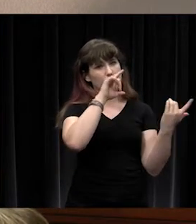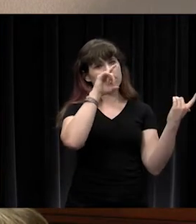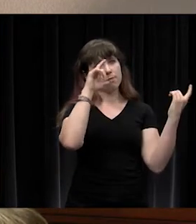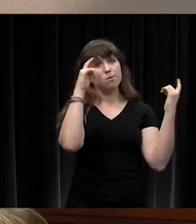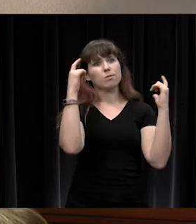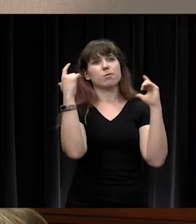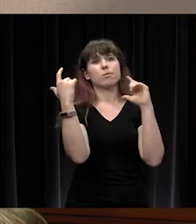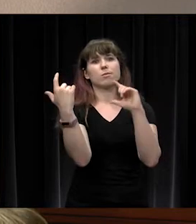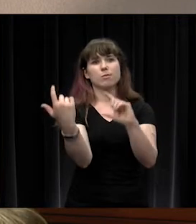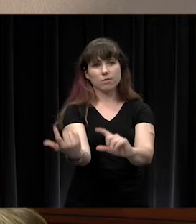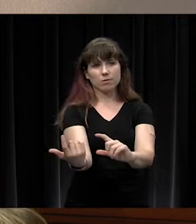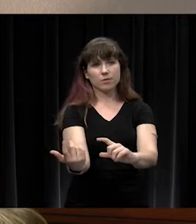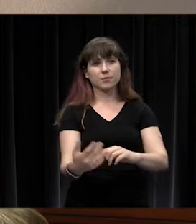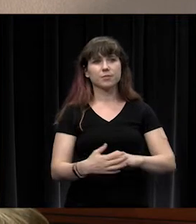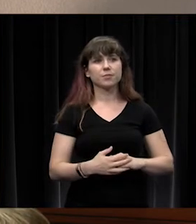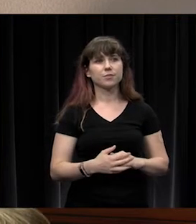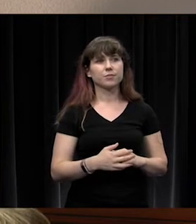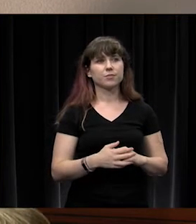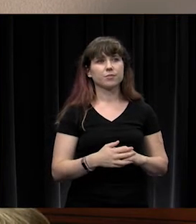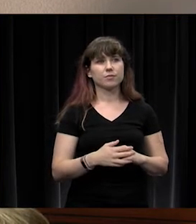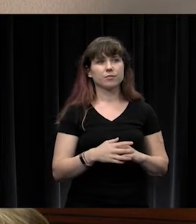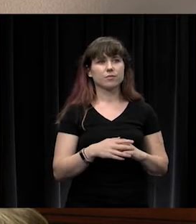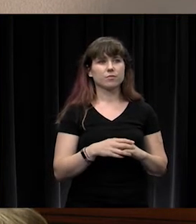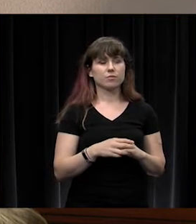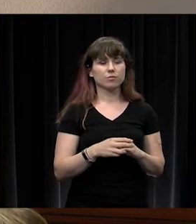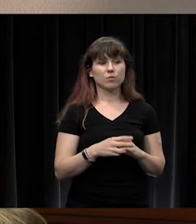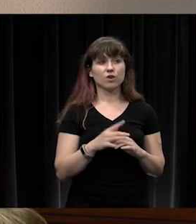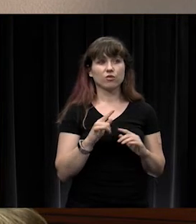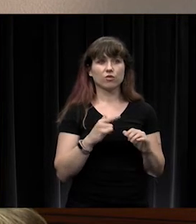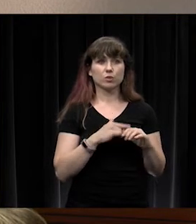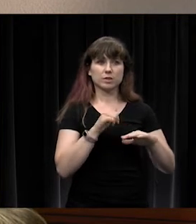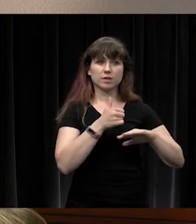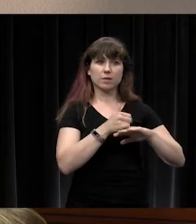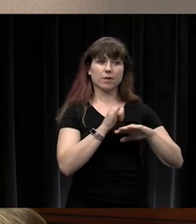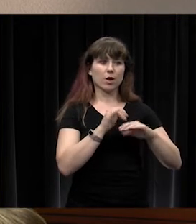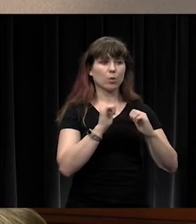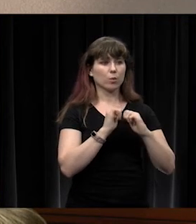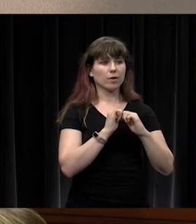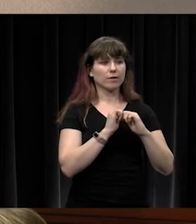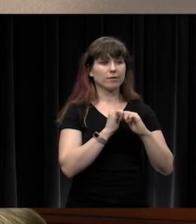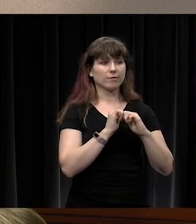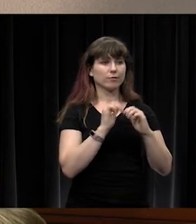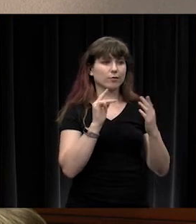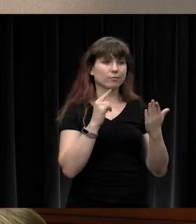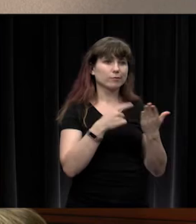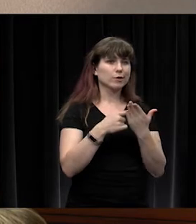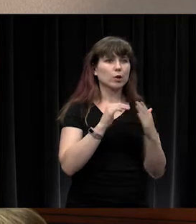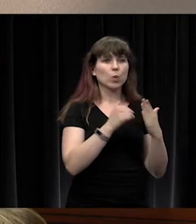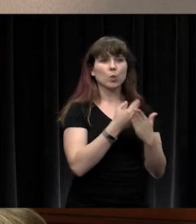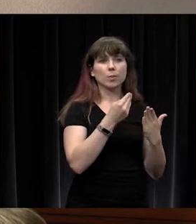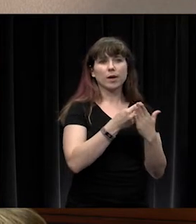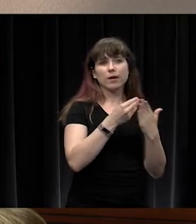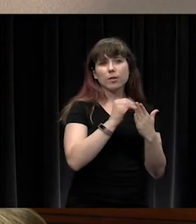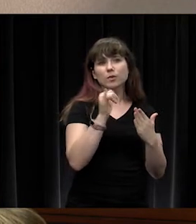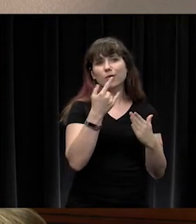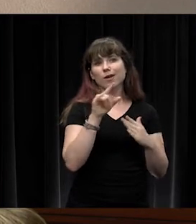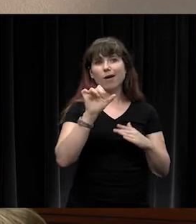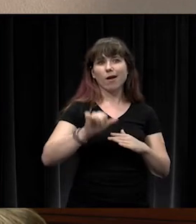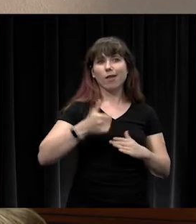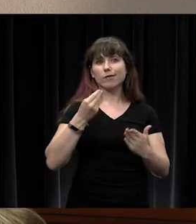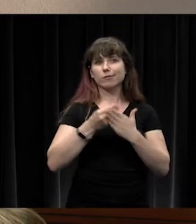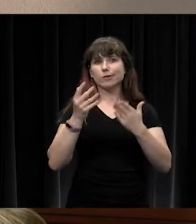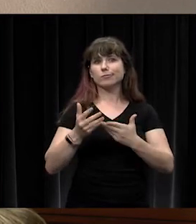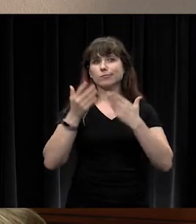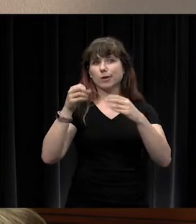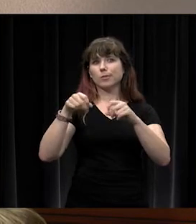met with the Finance Committee with respect to not only the new money component, but also then looking at refinancing opportunities. So with this issuance, we're